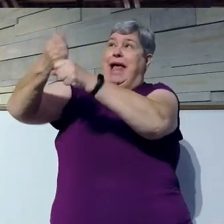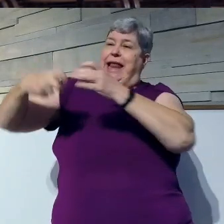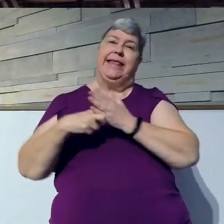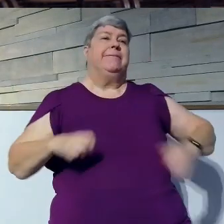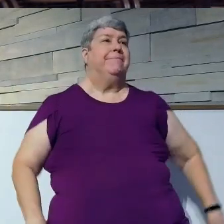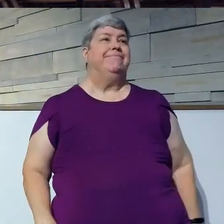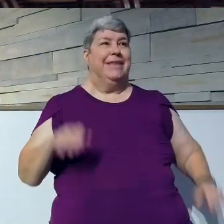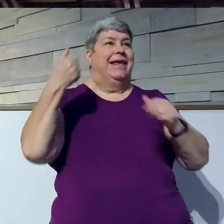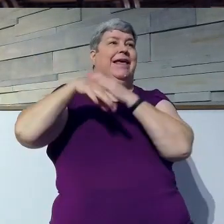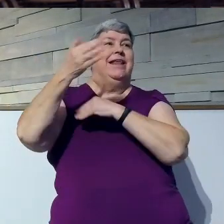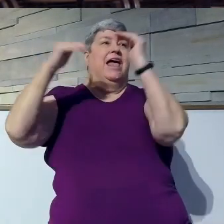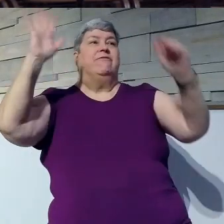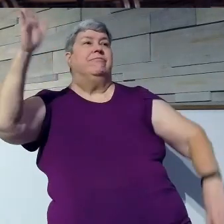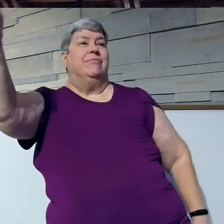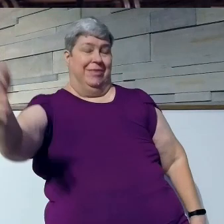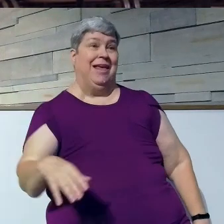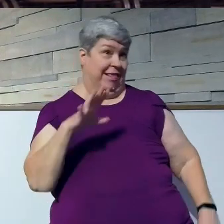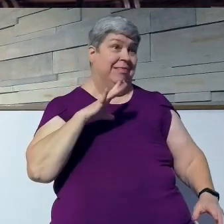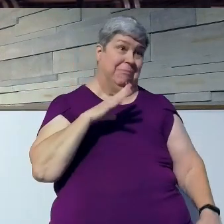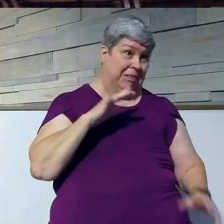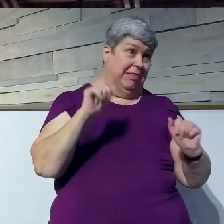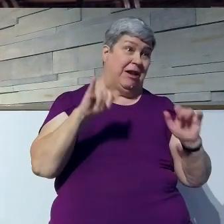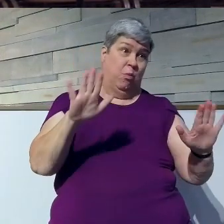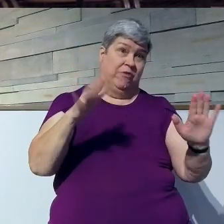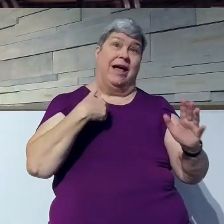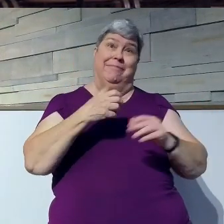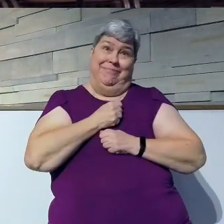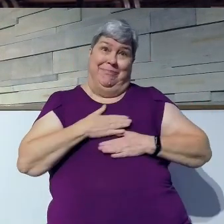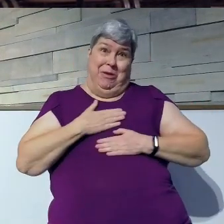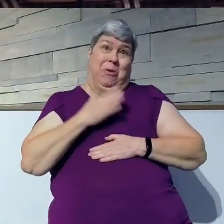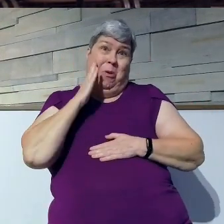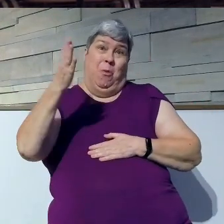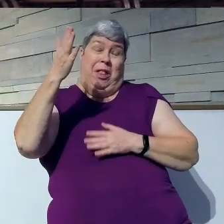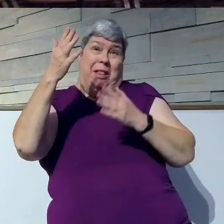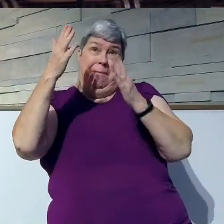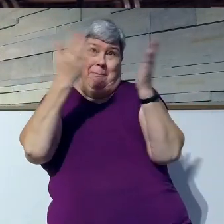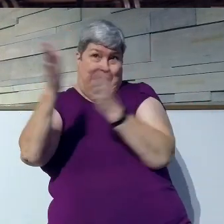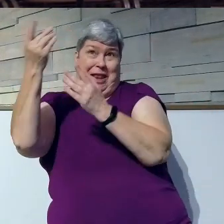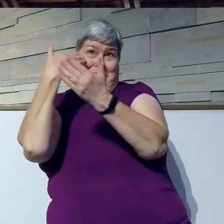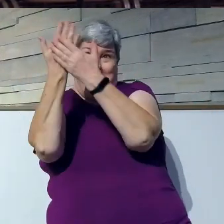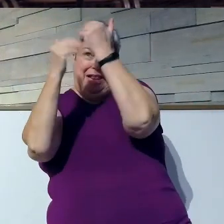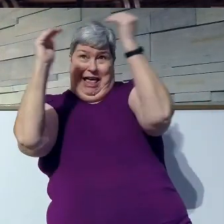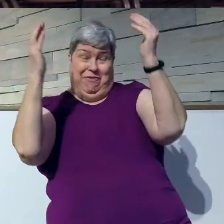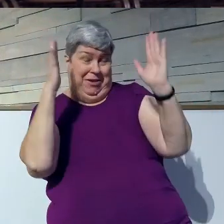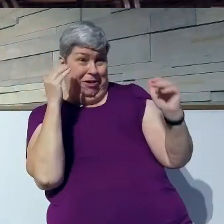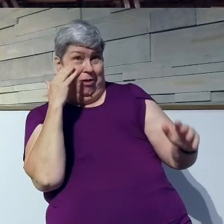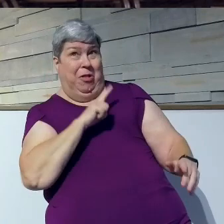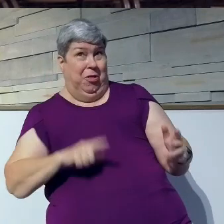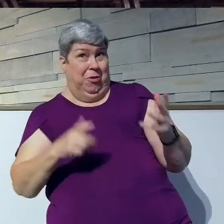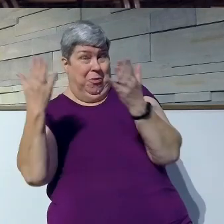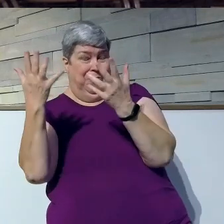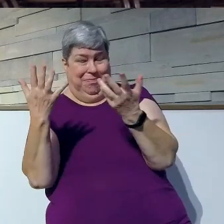Now, it's a great byproduct for salvation, okay? I'm not against heaven, okay? I plan to be there one day, at least, you know, Lord